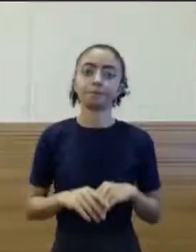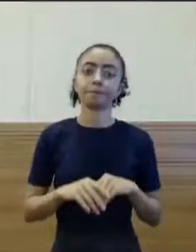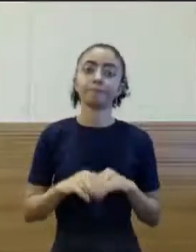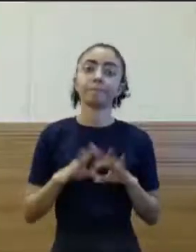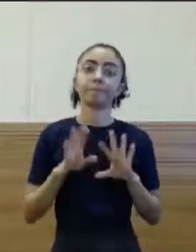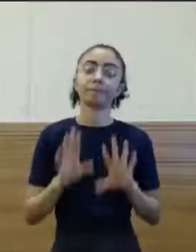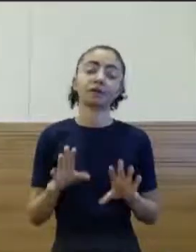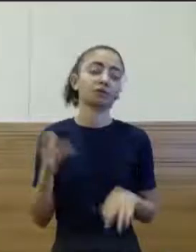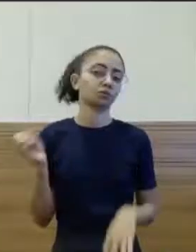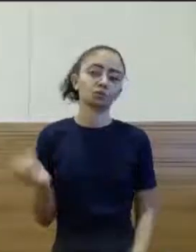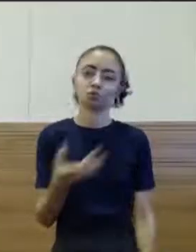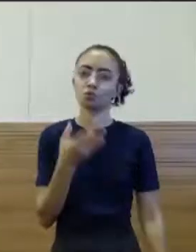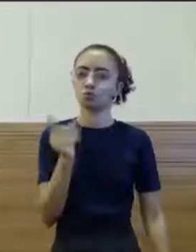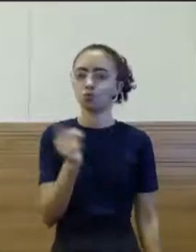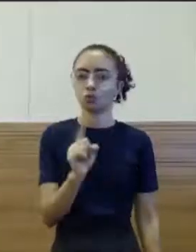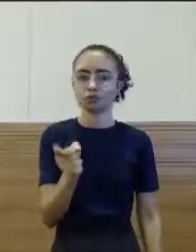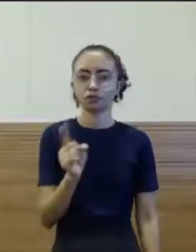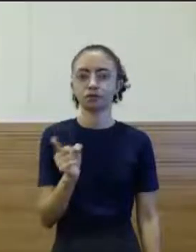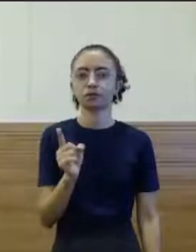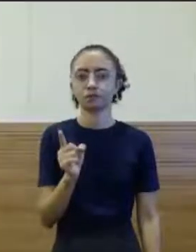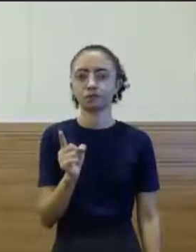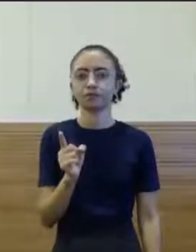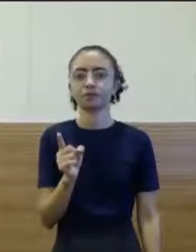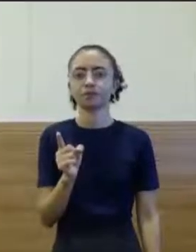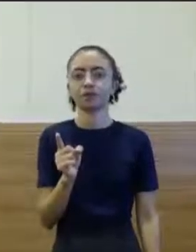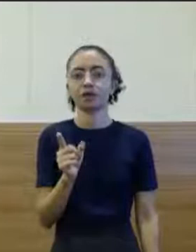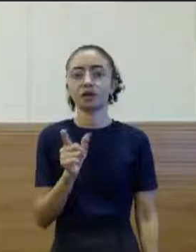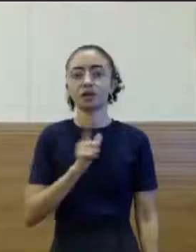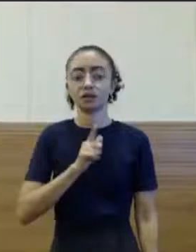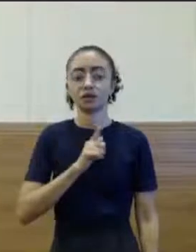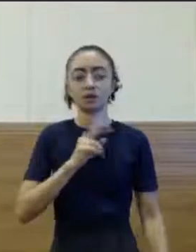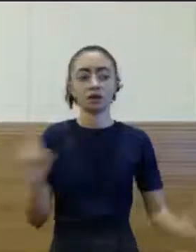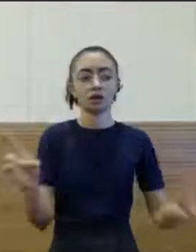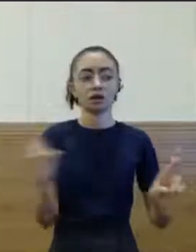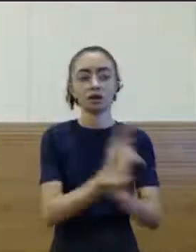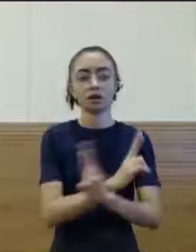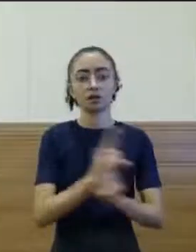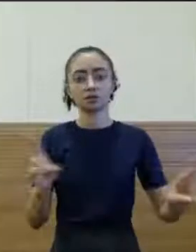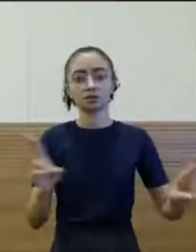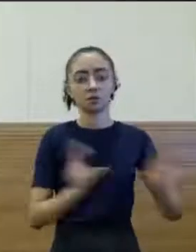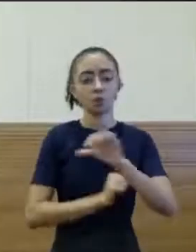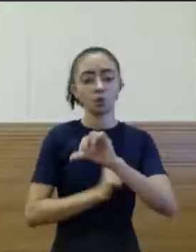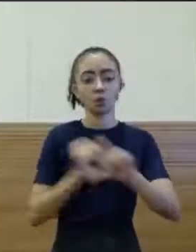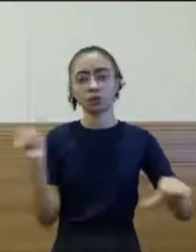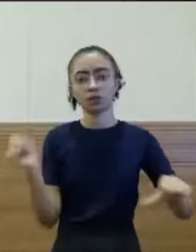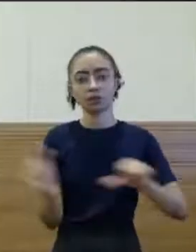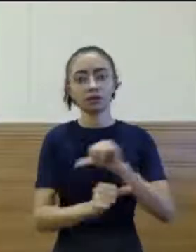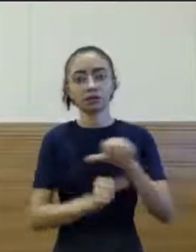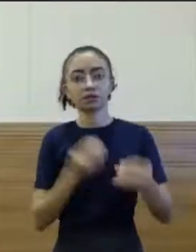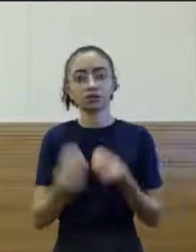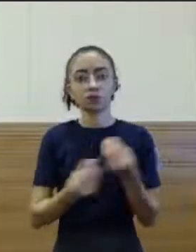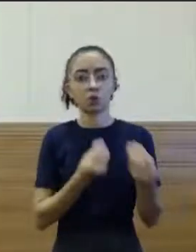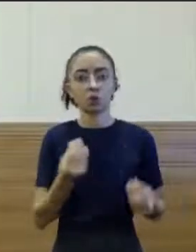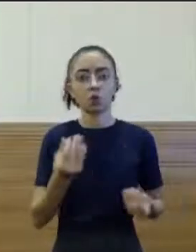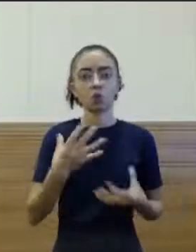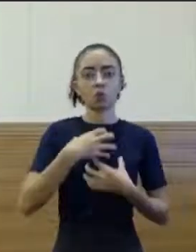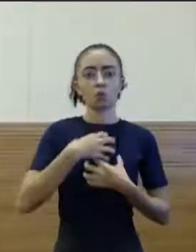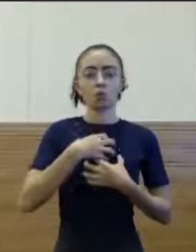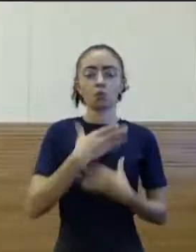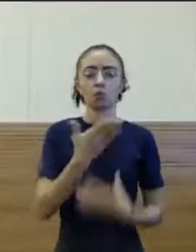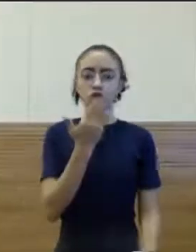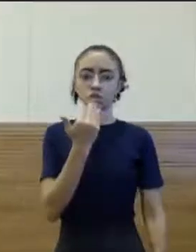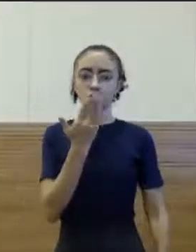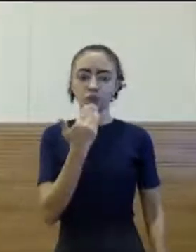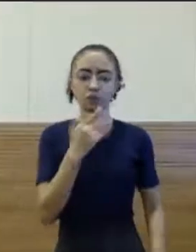And this is linked to the change in the ways of eating in the population,